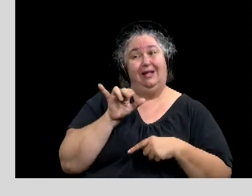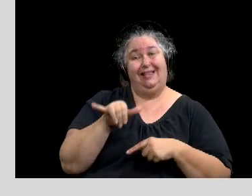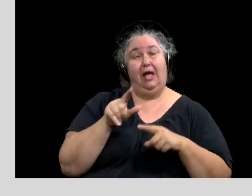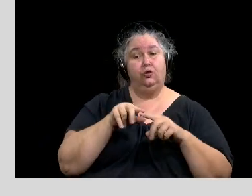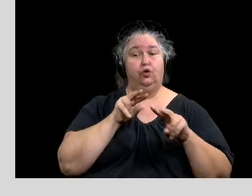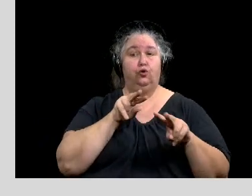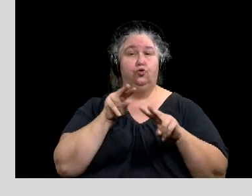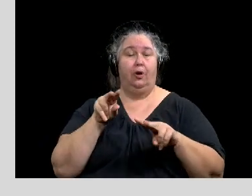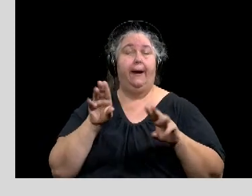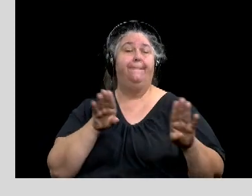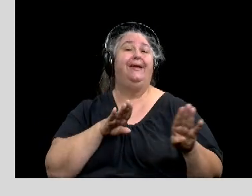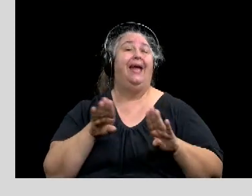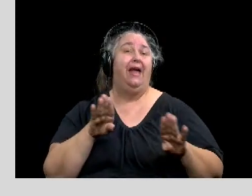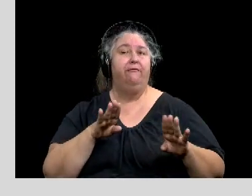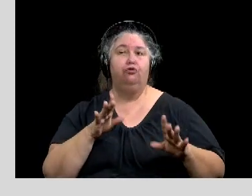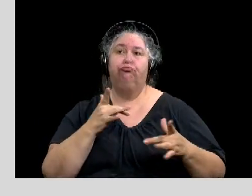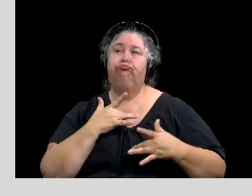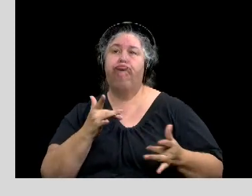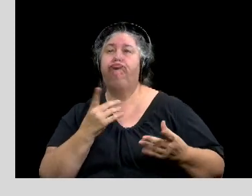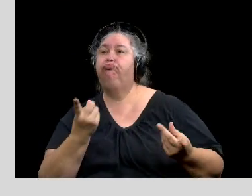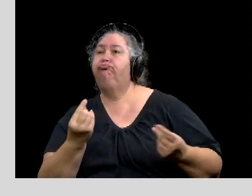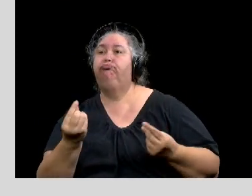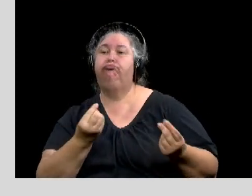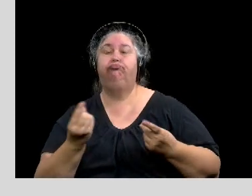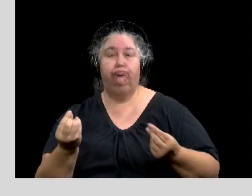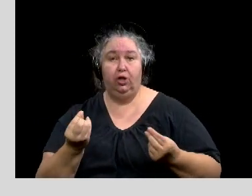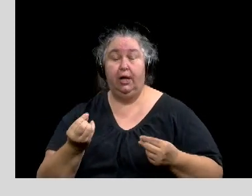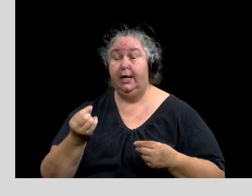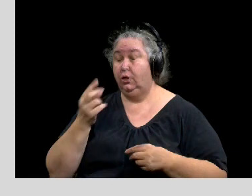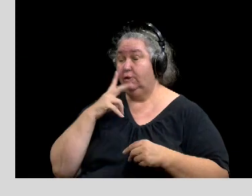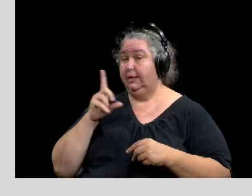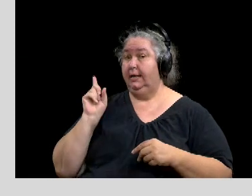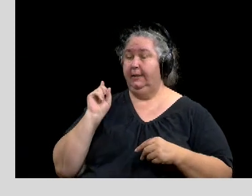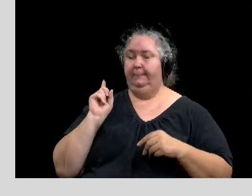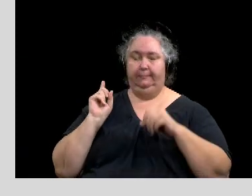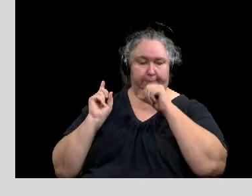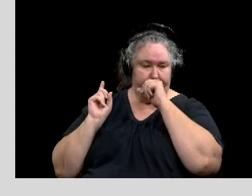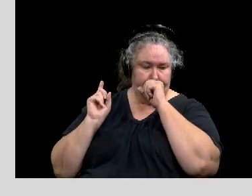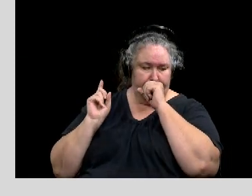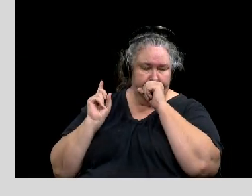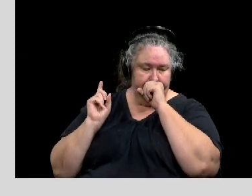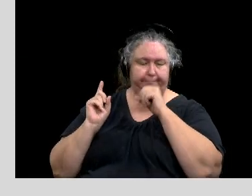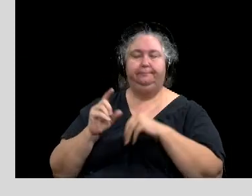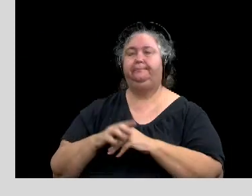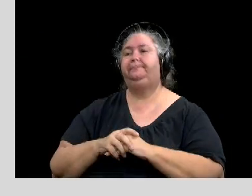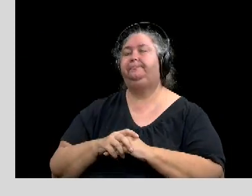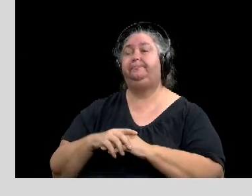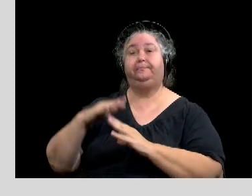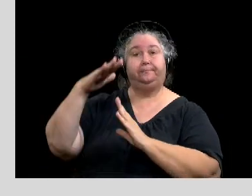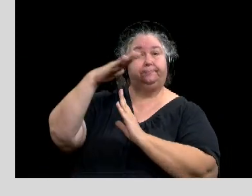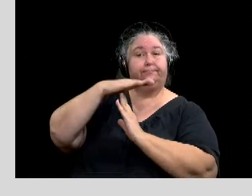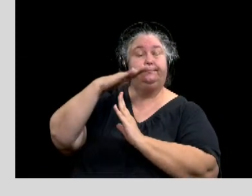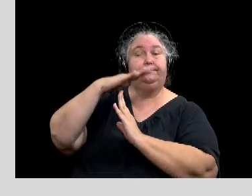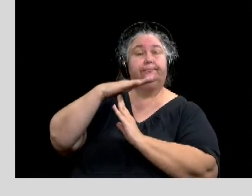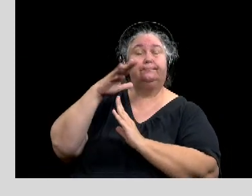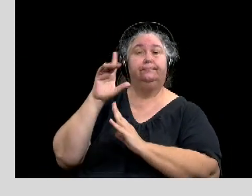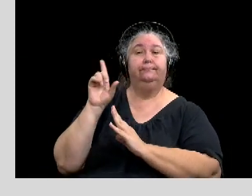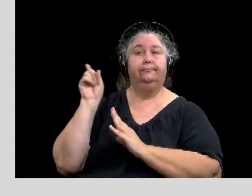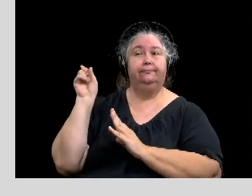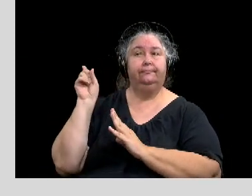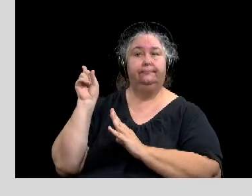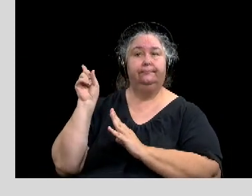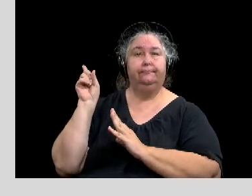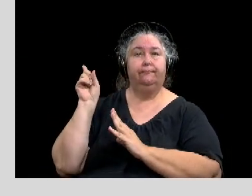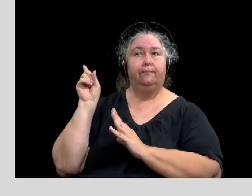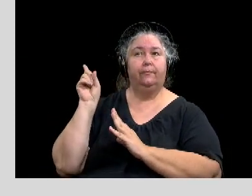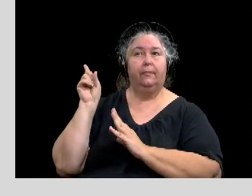behavior trends. And what you see here is at the very top graphic, the